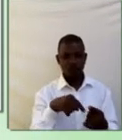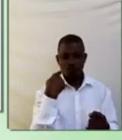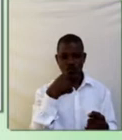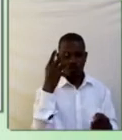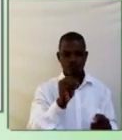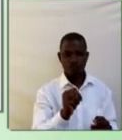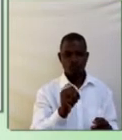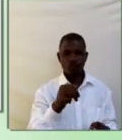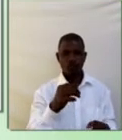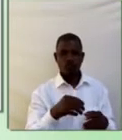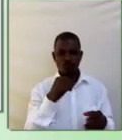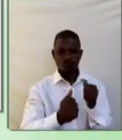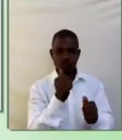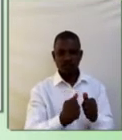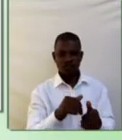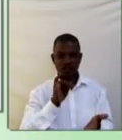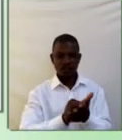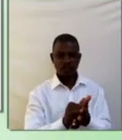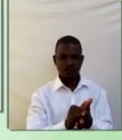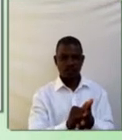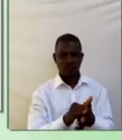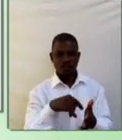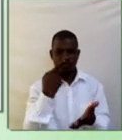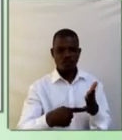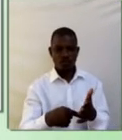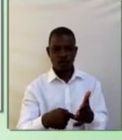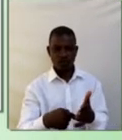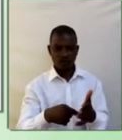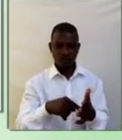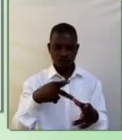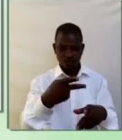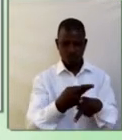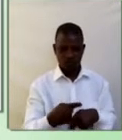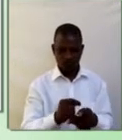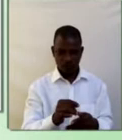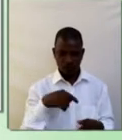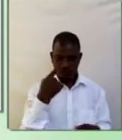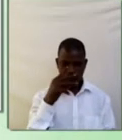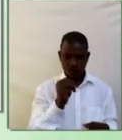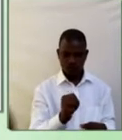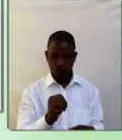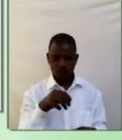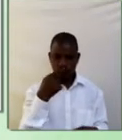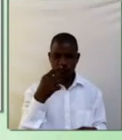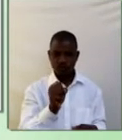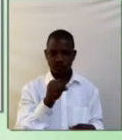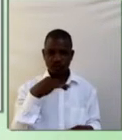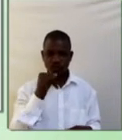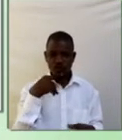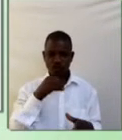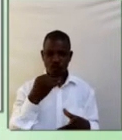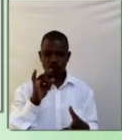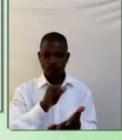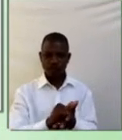whom, which, that, what, possessive, whose, of which,